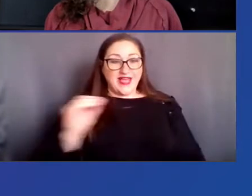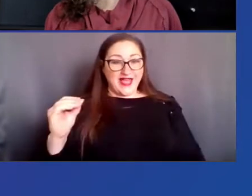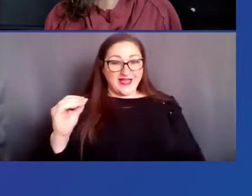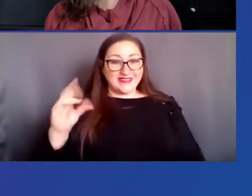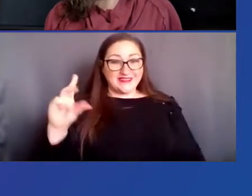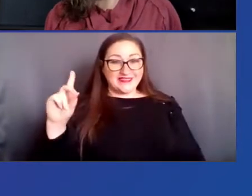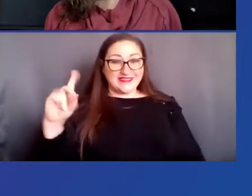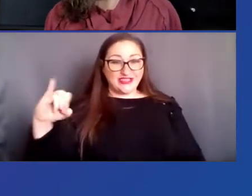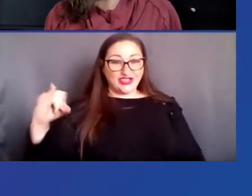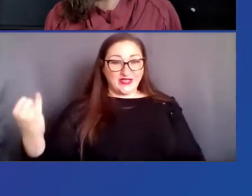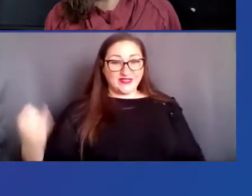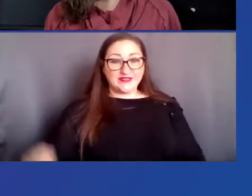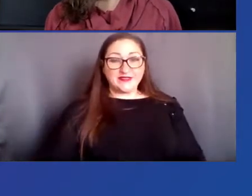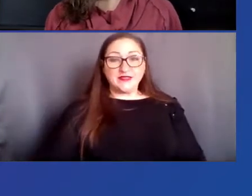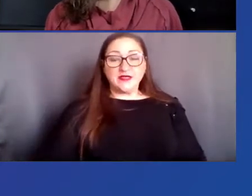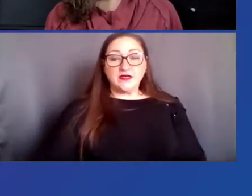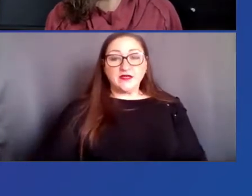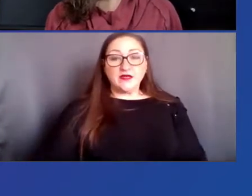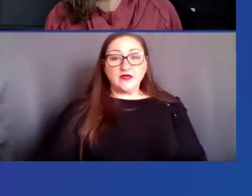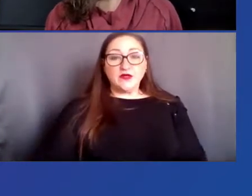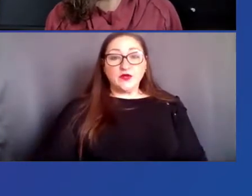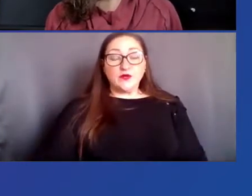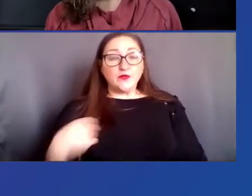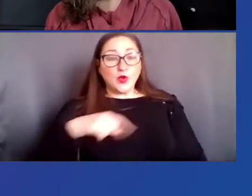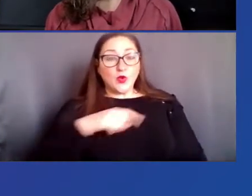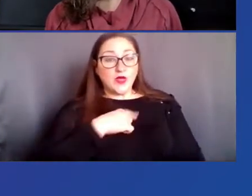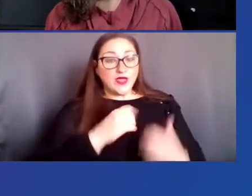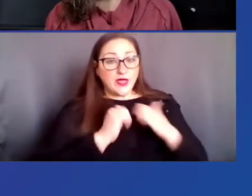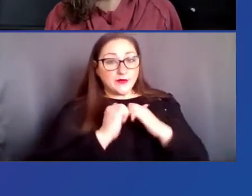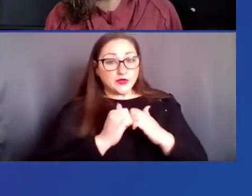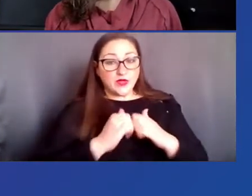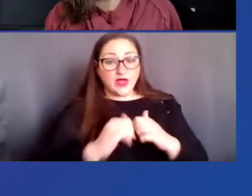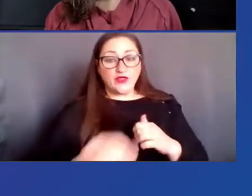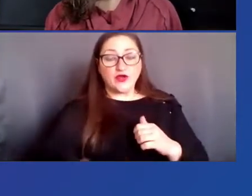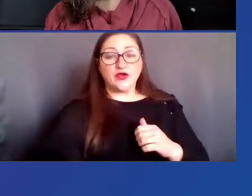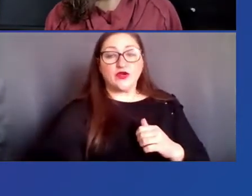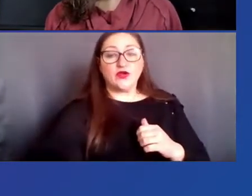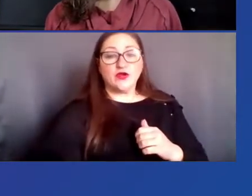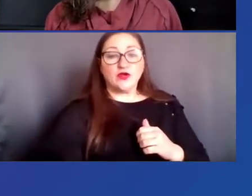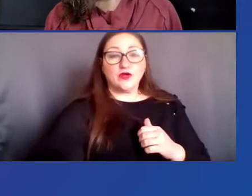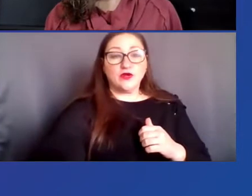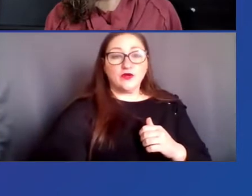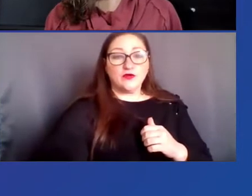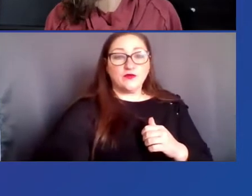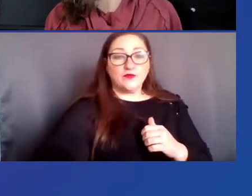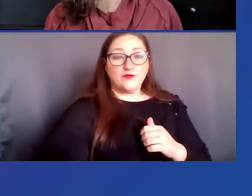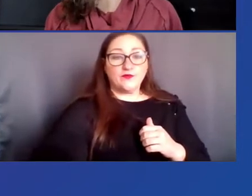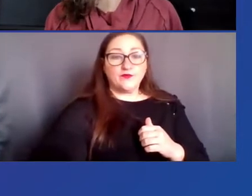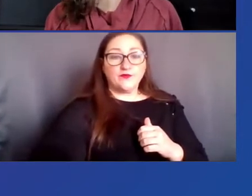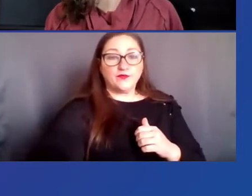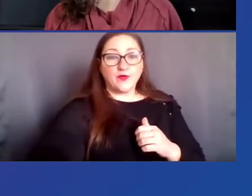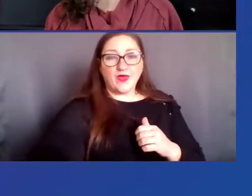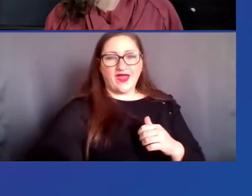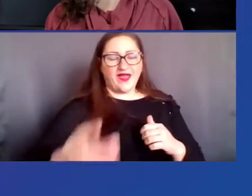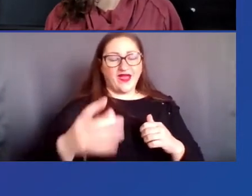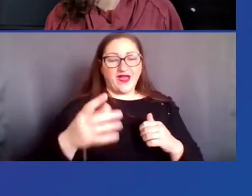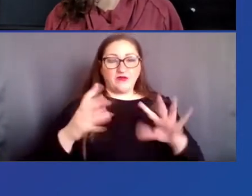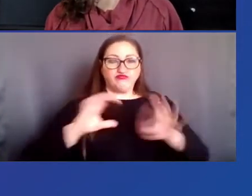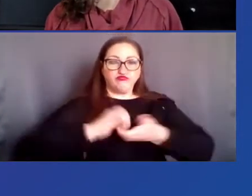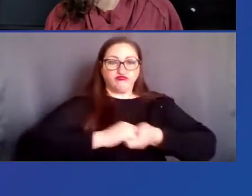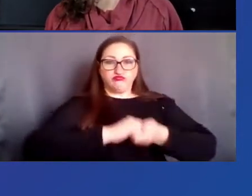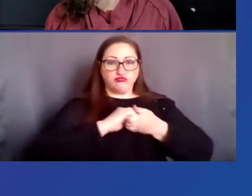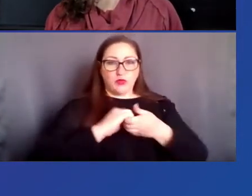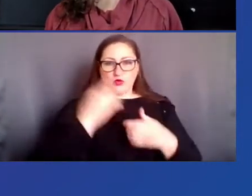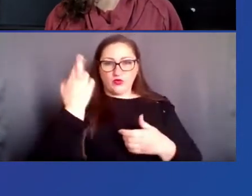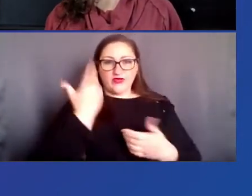And we came together because being fed up of the conditions and the